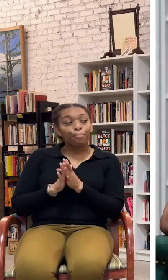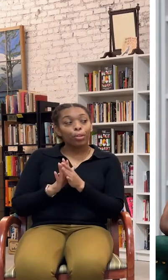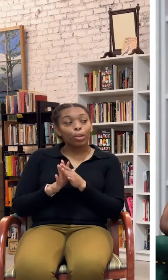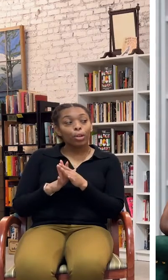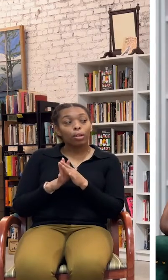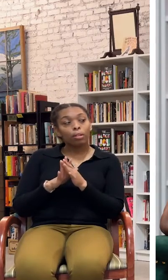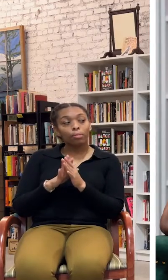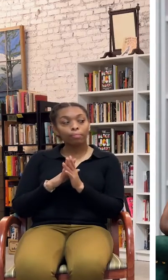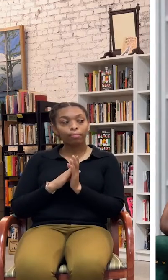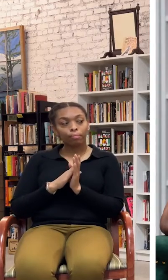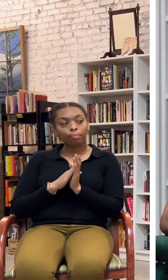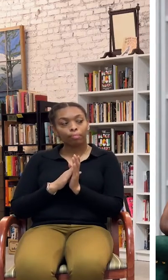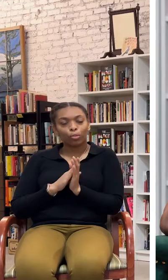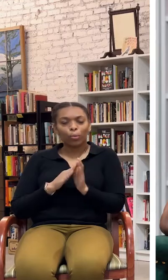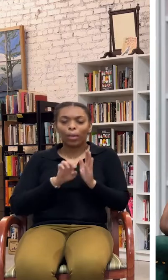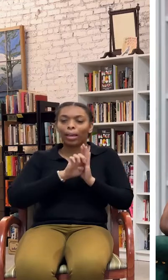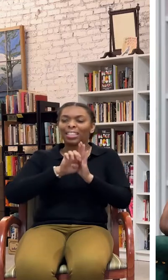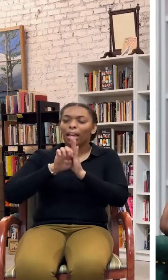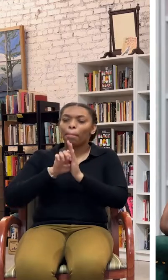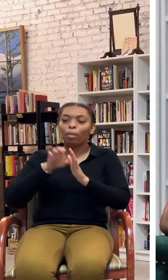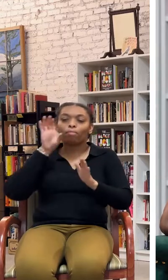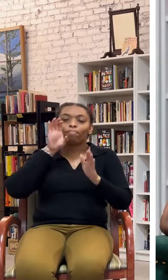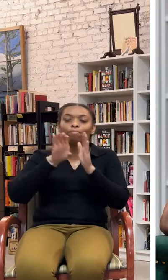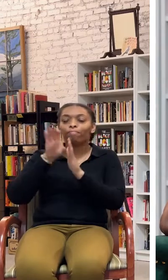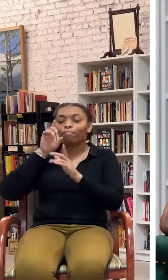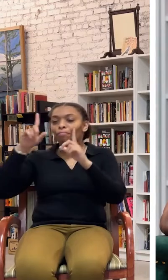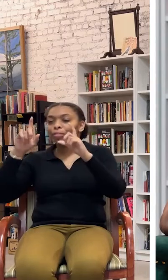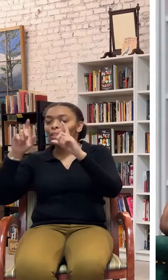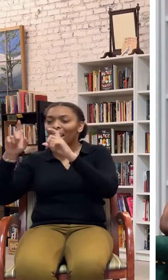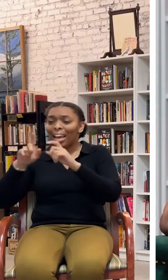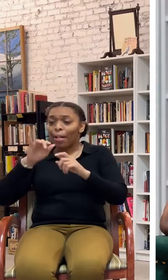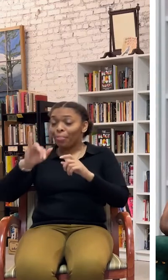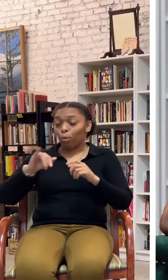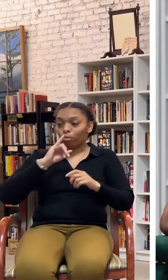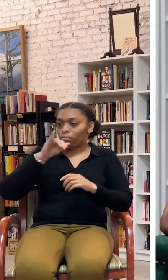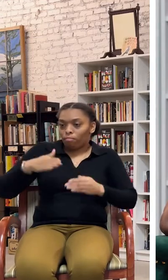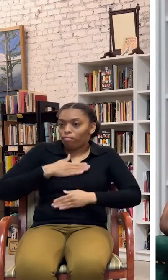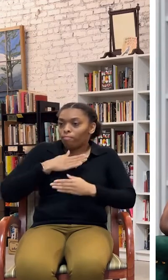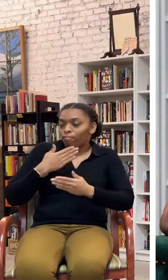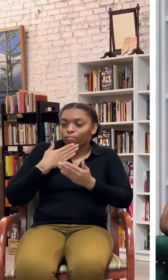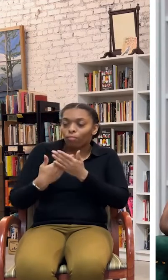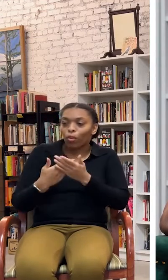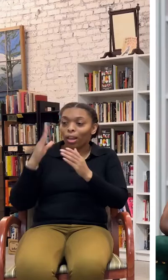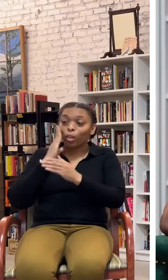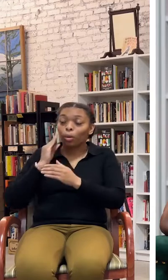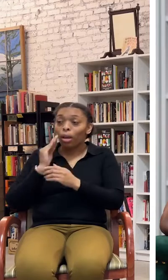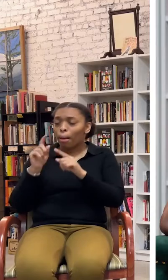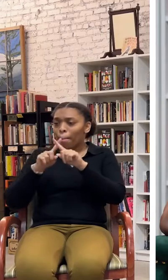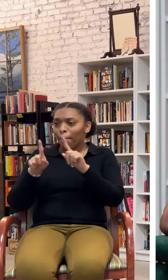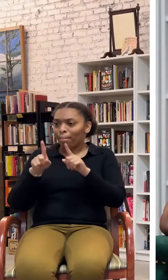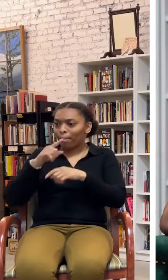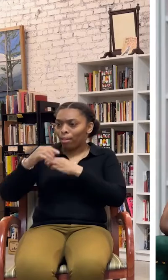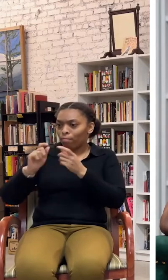example of taking those photos in the photo booth. It was a joyful experience, as you describe it. But did it change